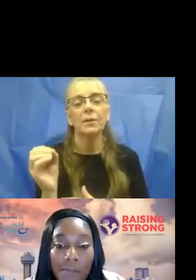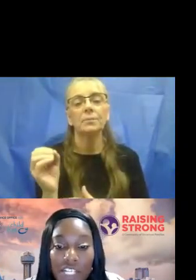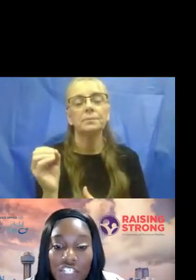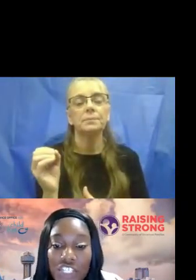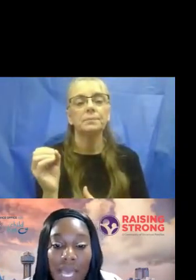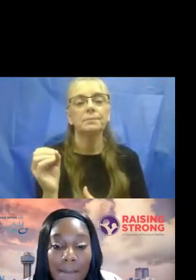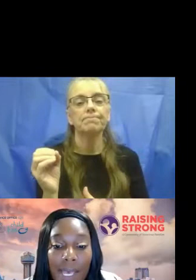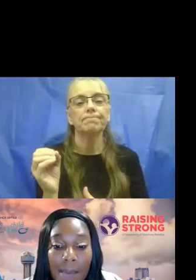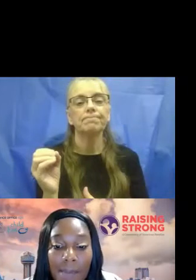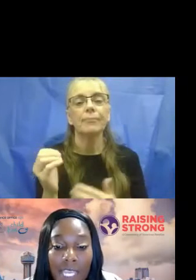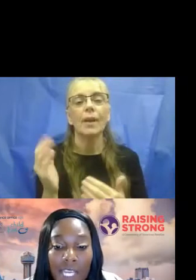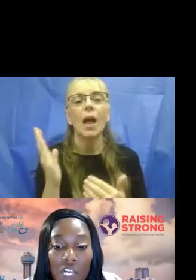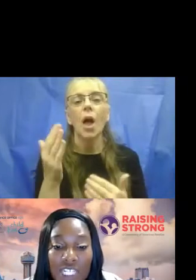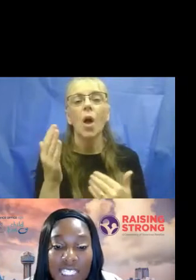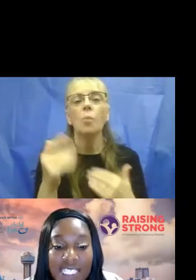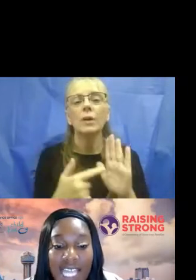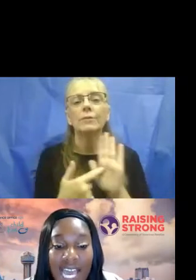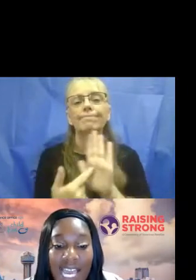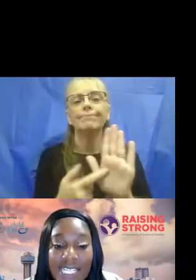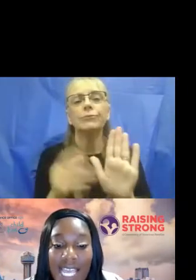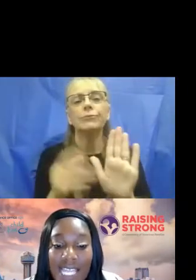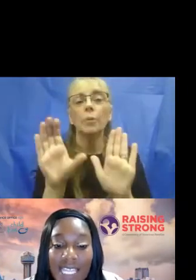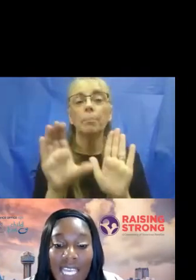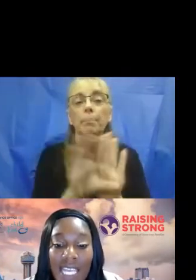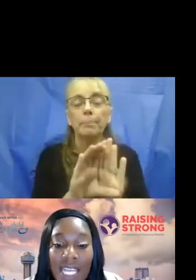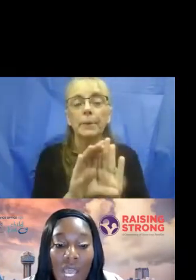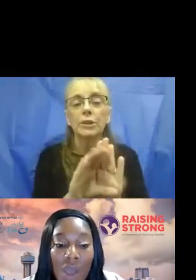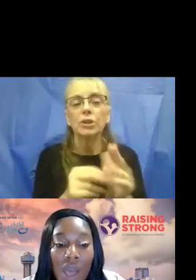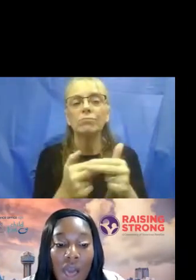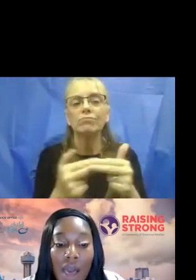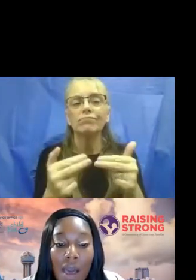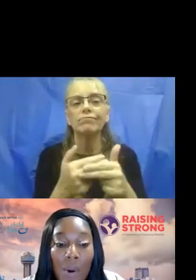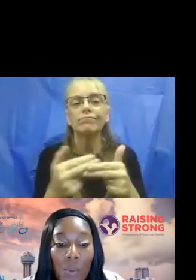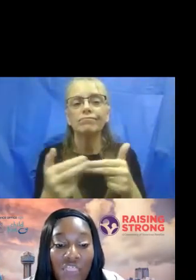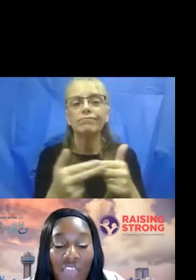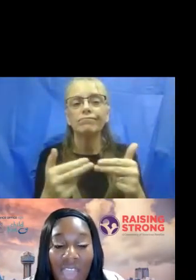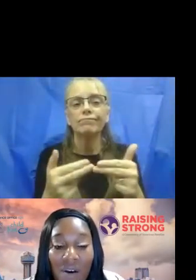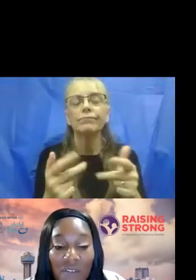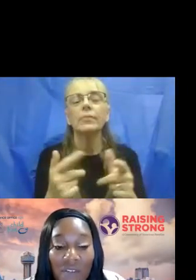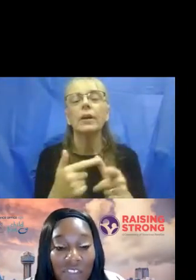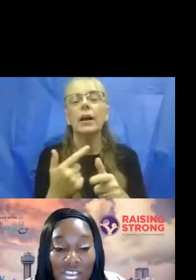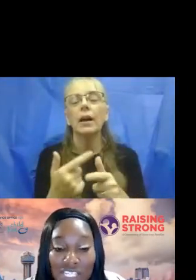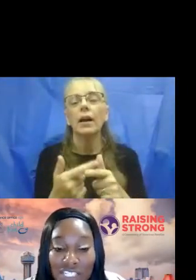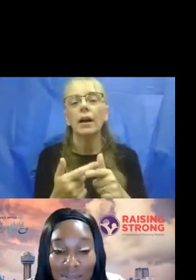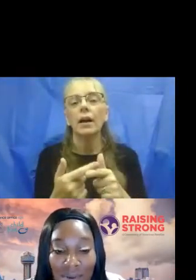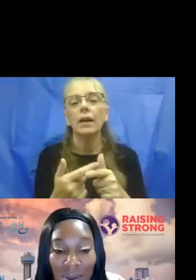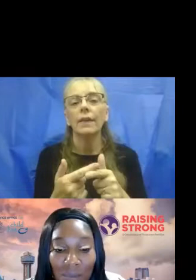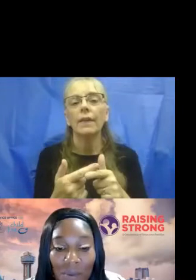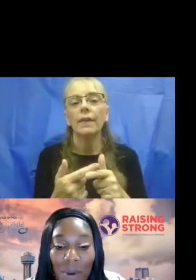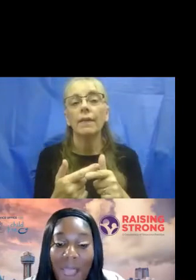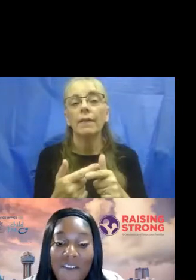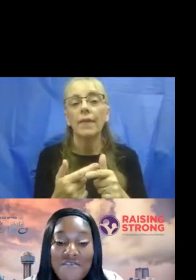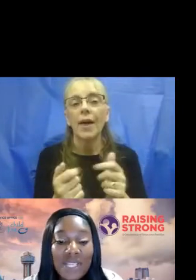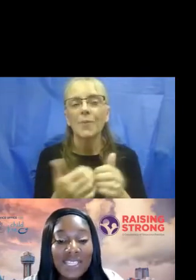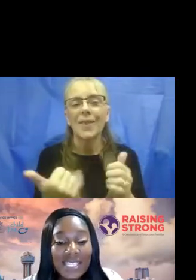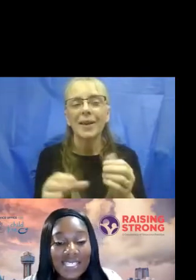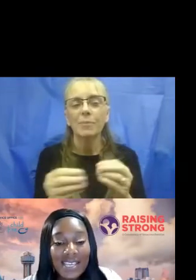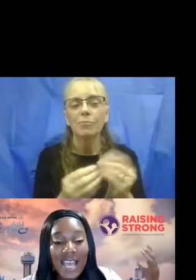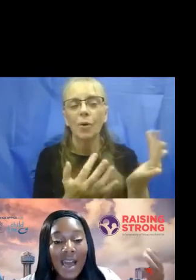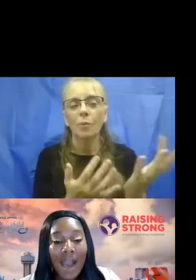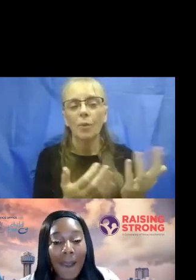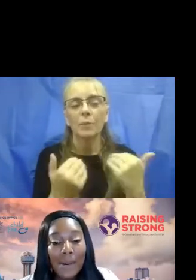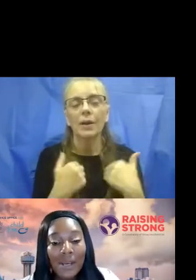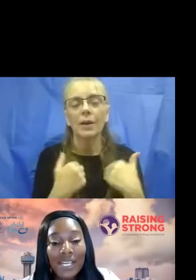we'll have their pictures come up here on the slides, and then without further ado, we will have